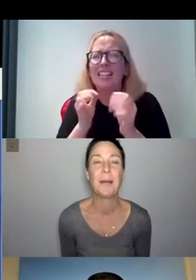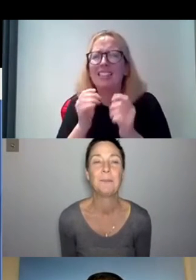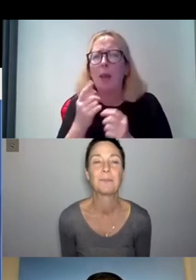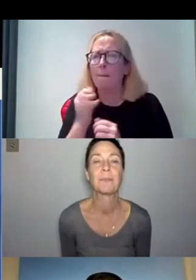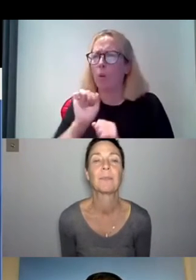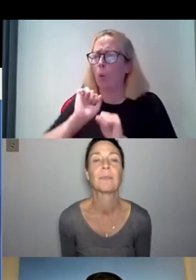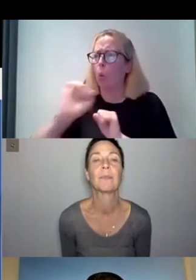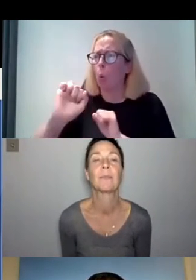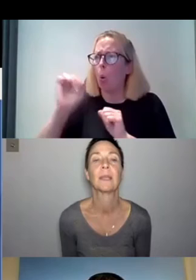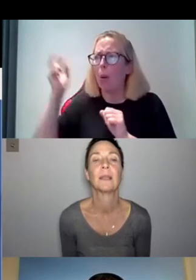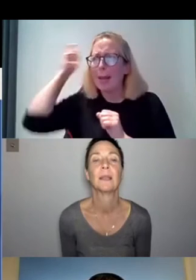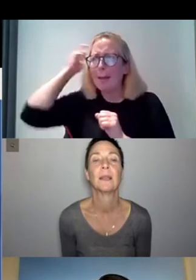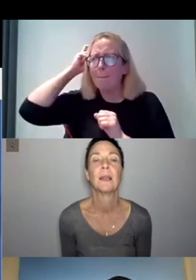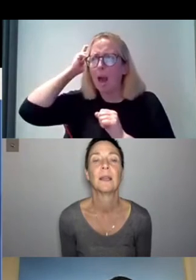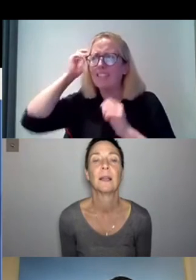question.